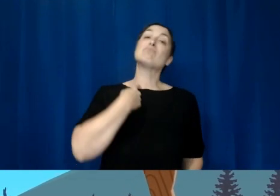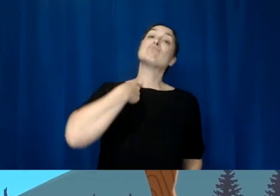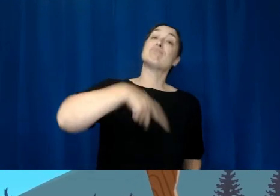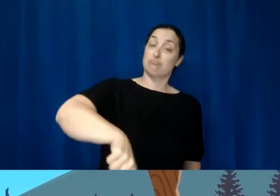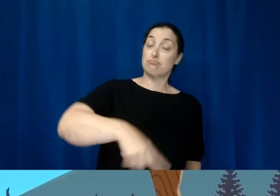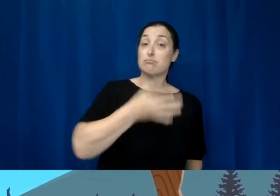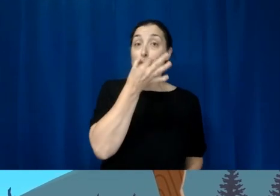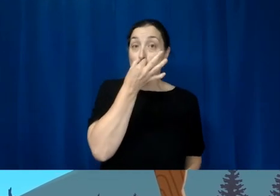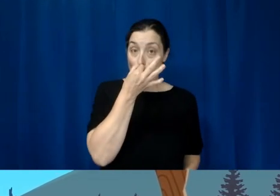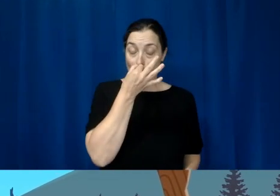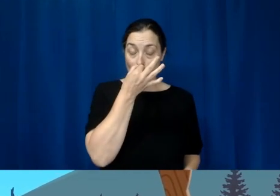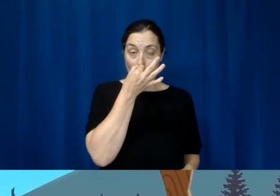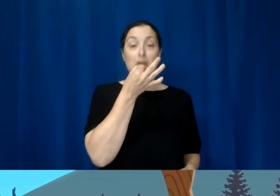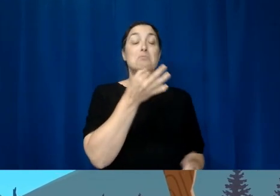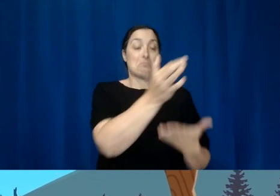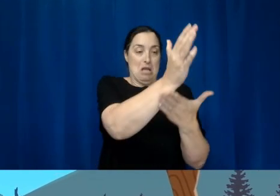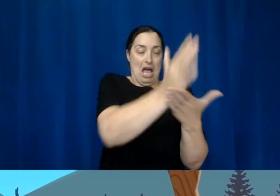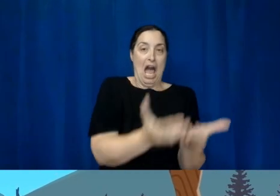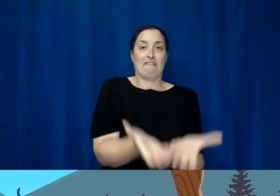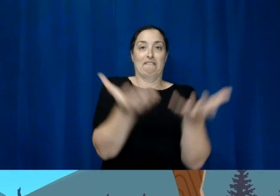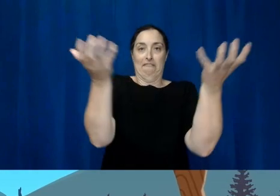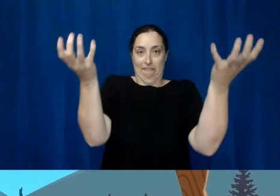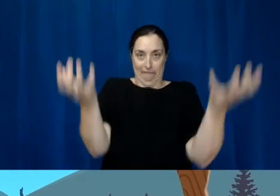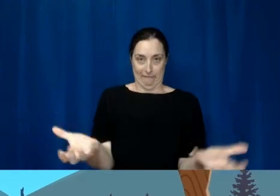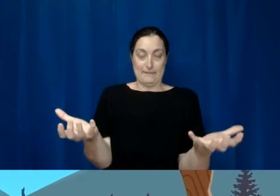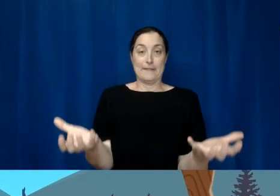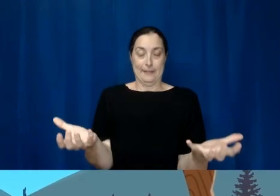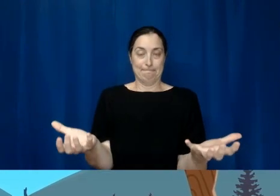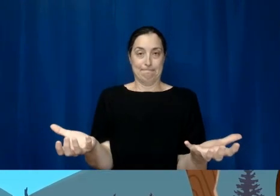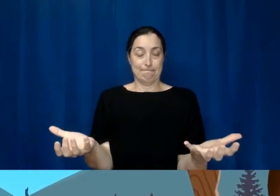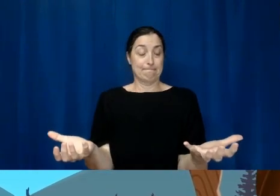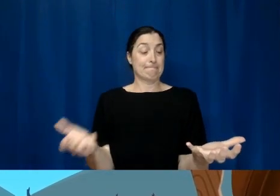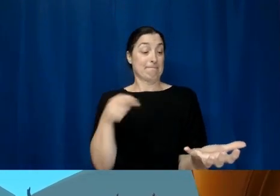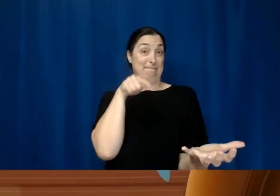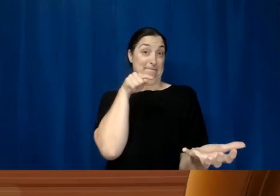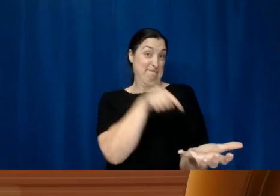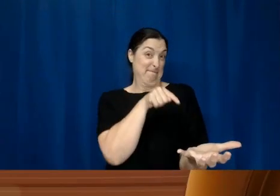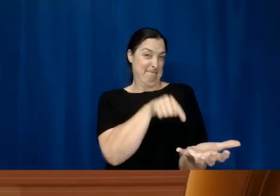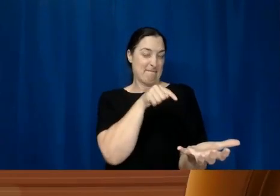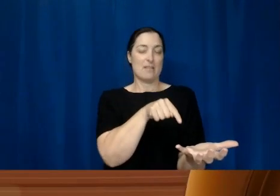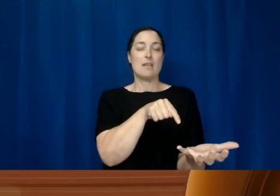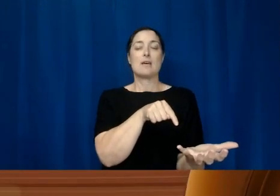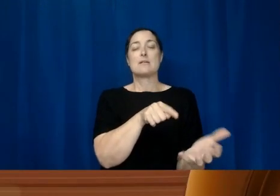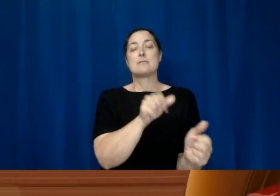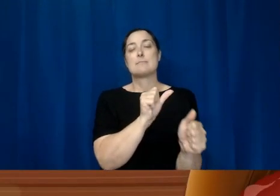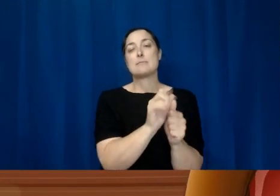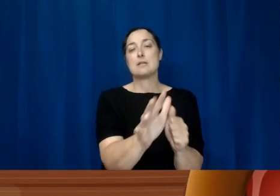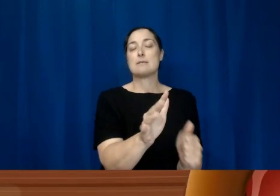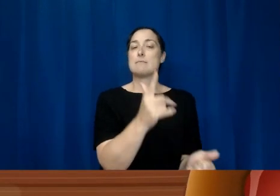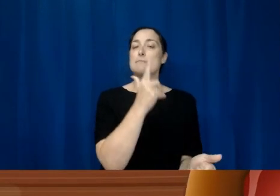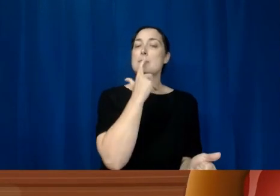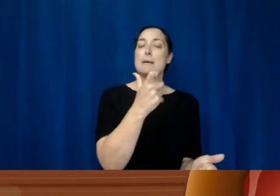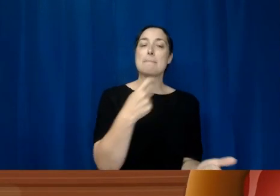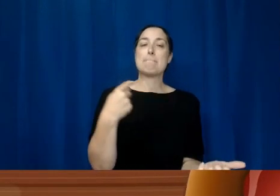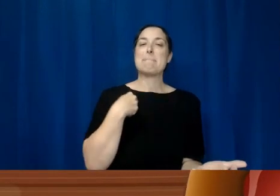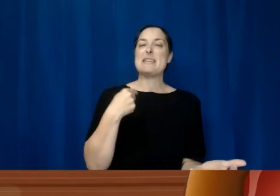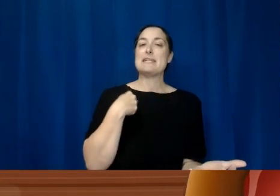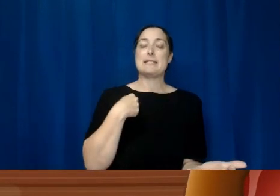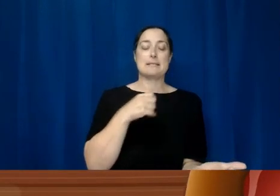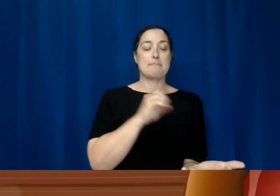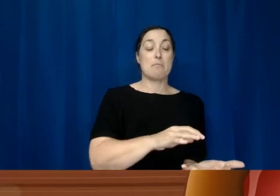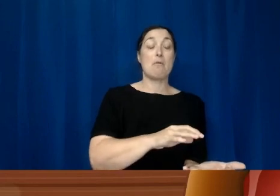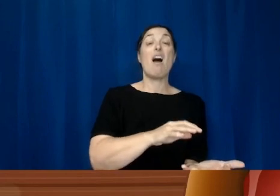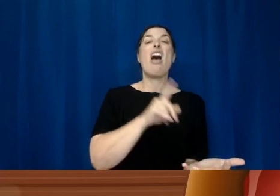2 bulls, and divided the sacrifice into 2 portions. For the first portion, he gathered the best chops of meat and cleverly